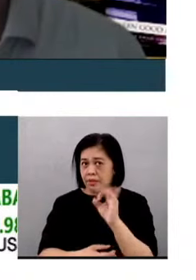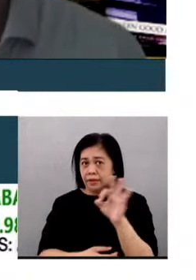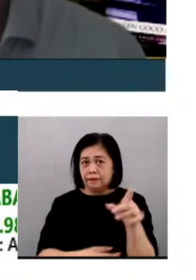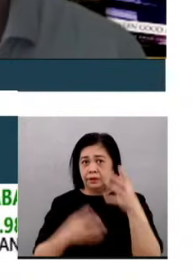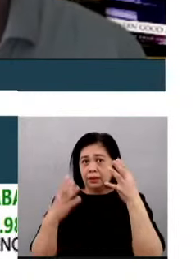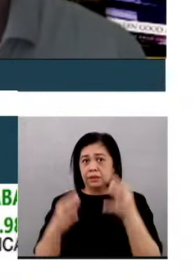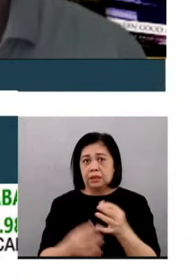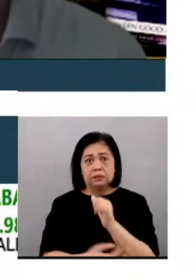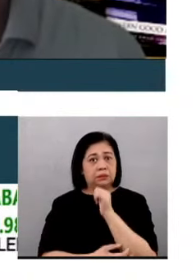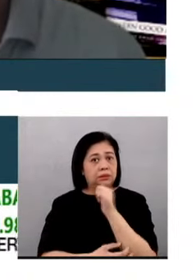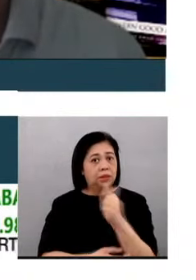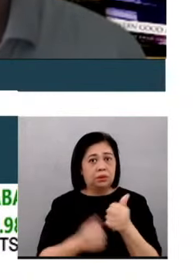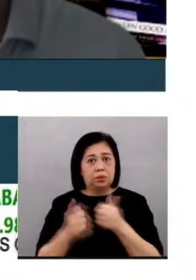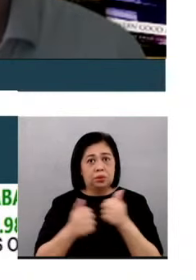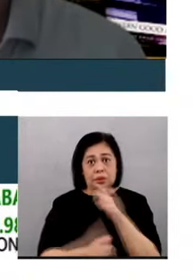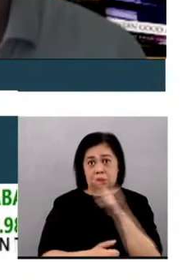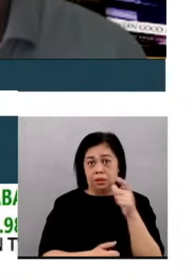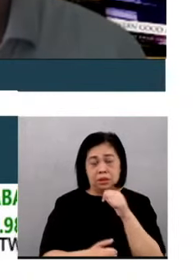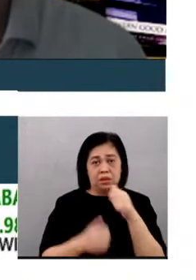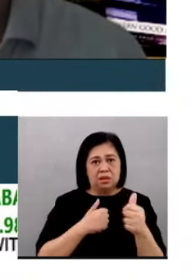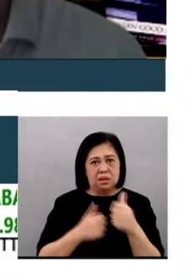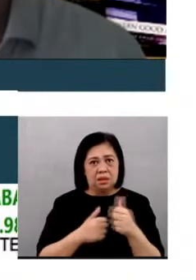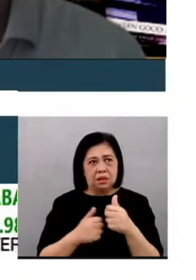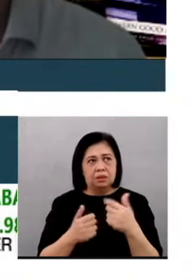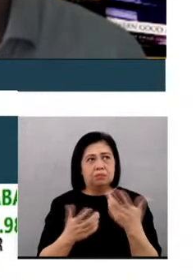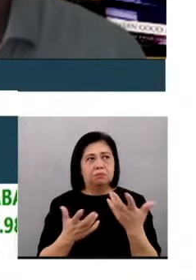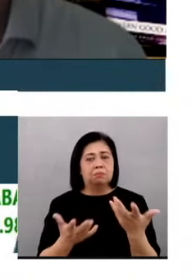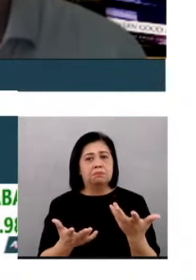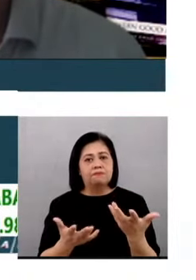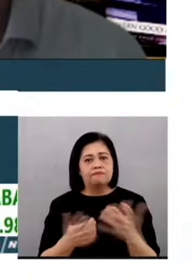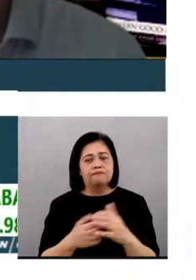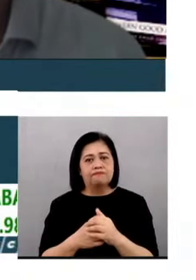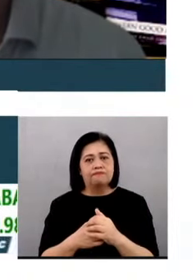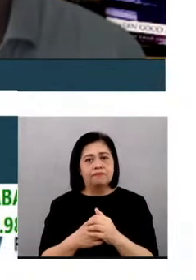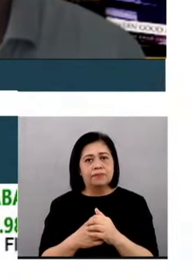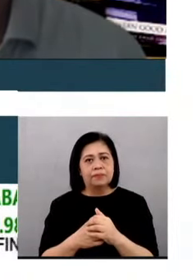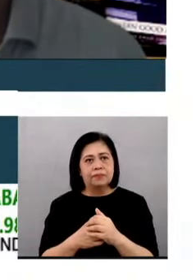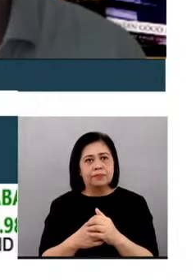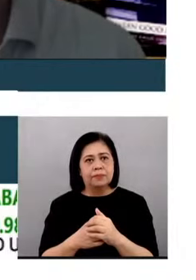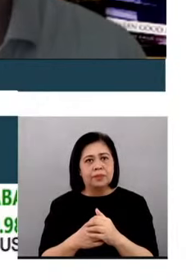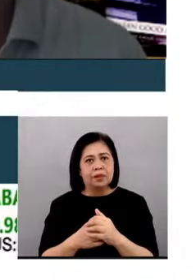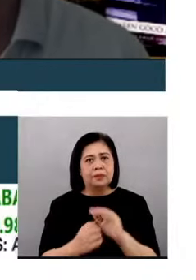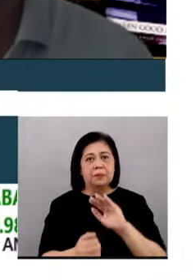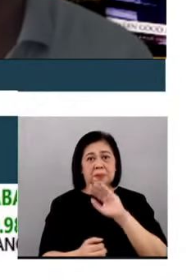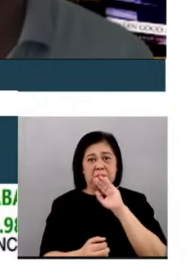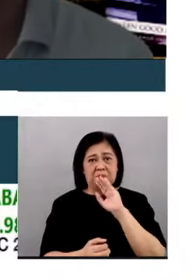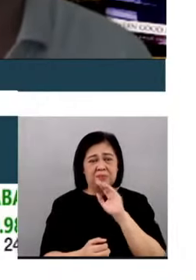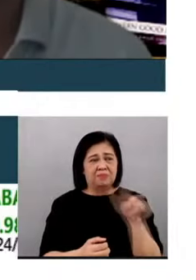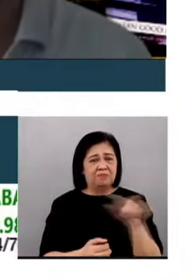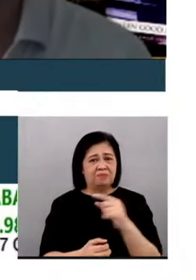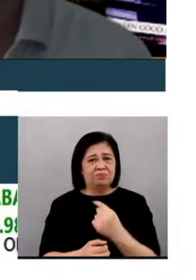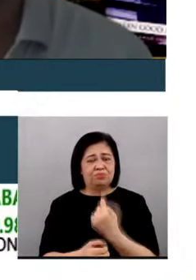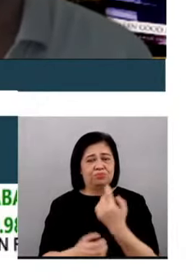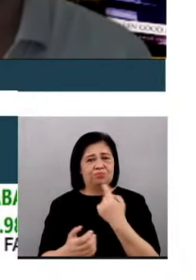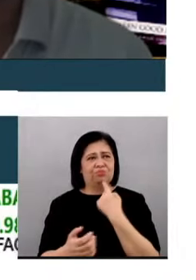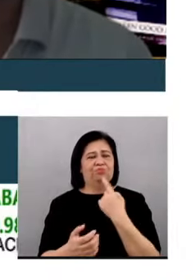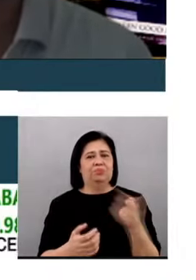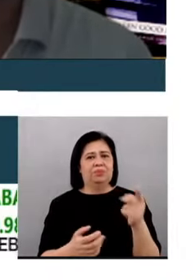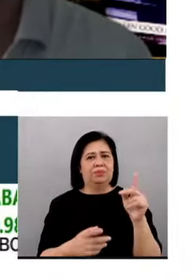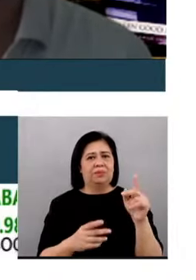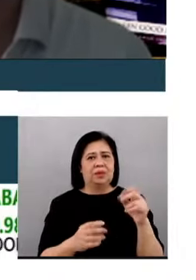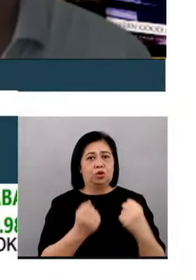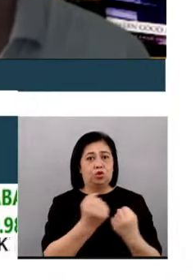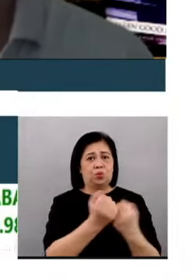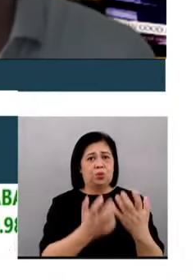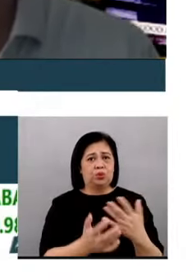not to run, aside from the disappointment that her supporters would feel,